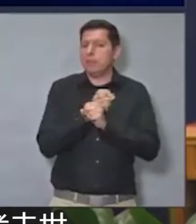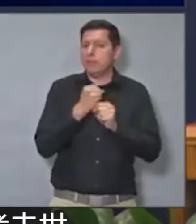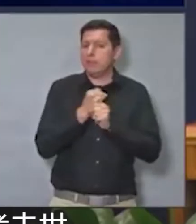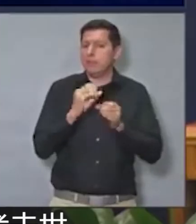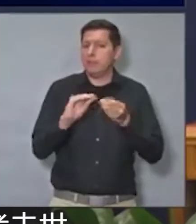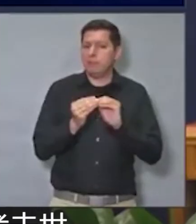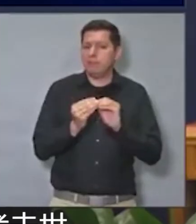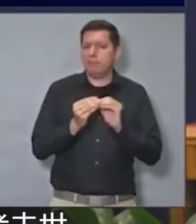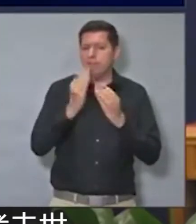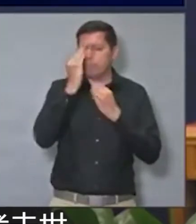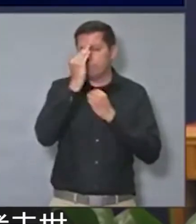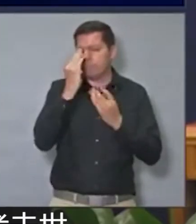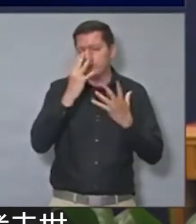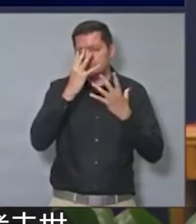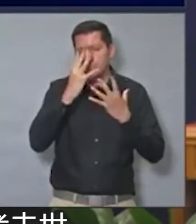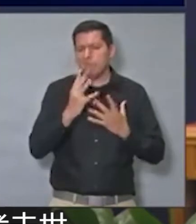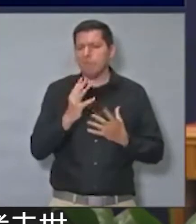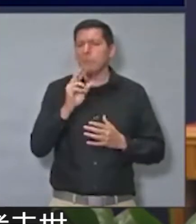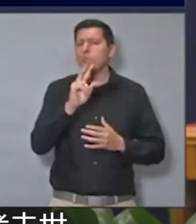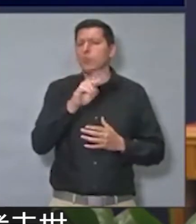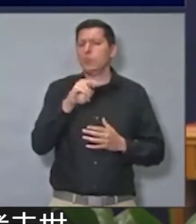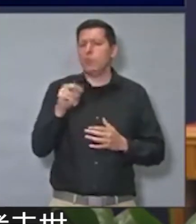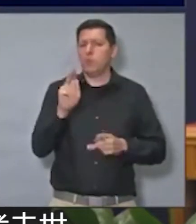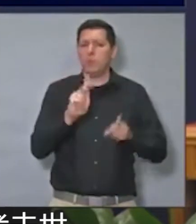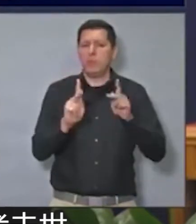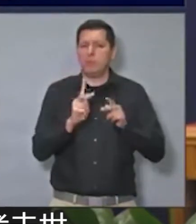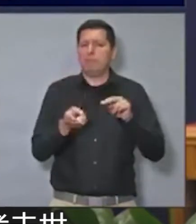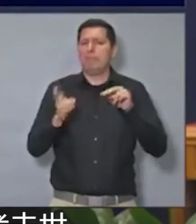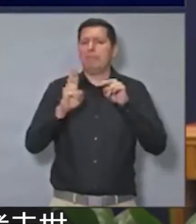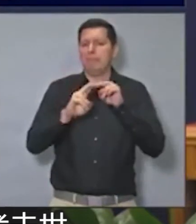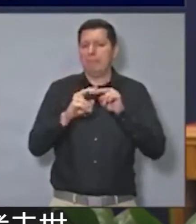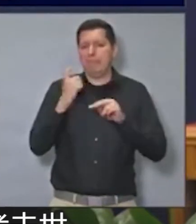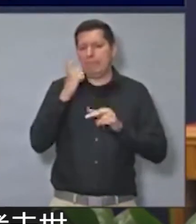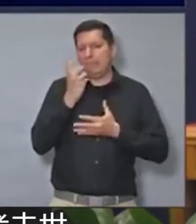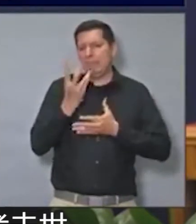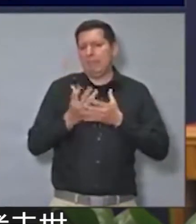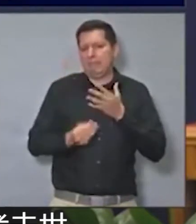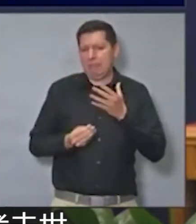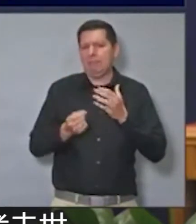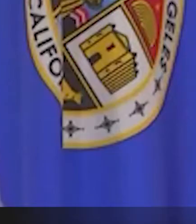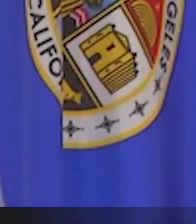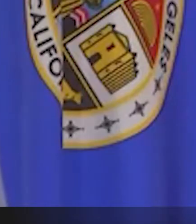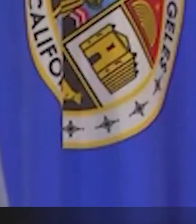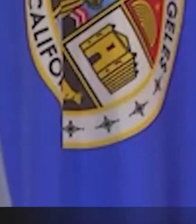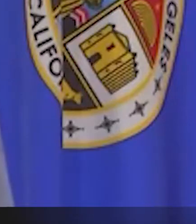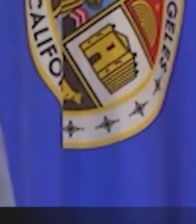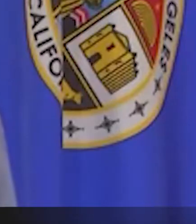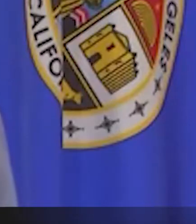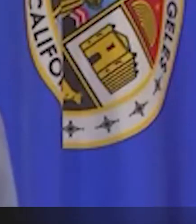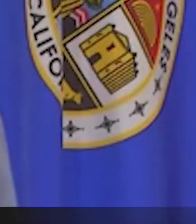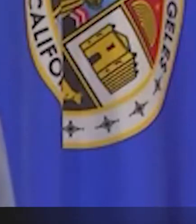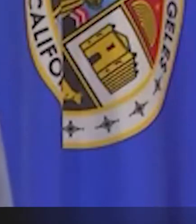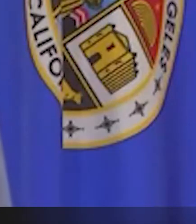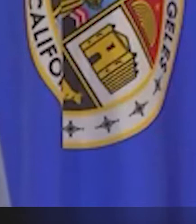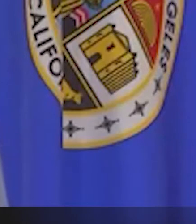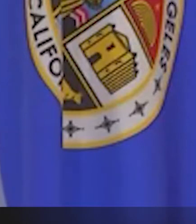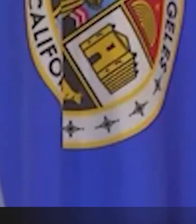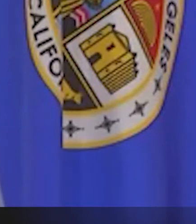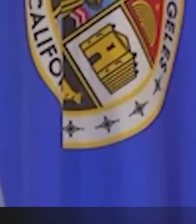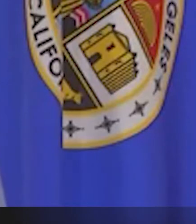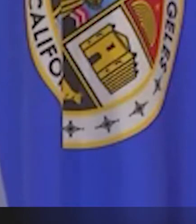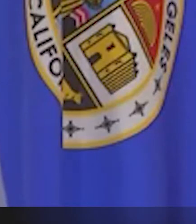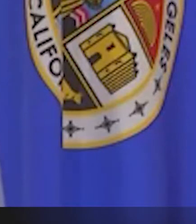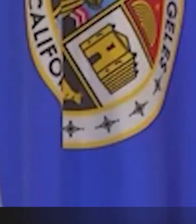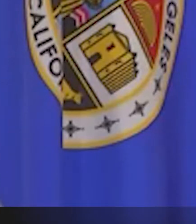I'm sad to report 22 additional people passed away from COVID-19. The total number of deaths to